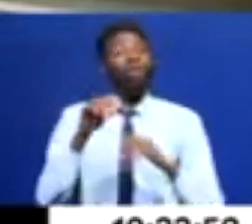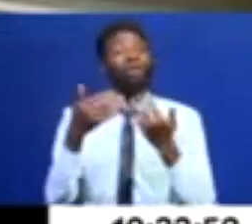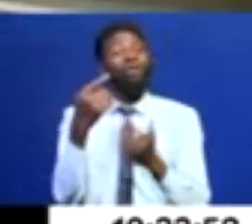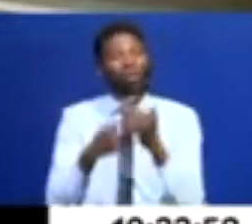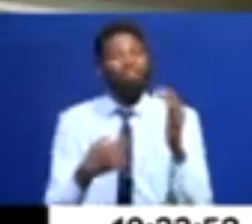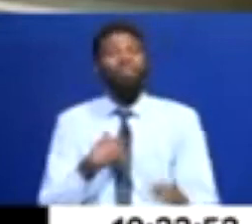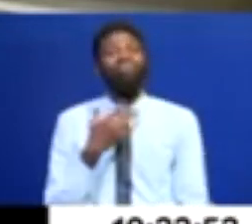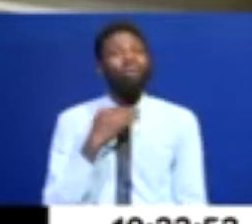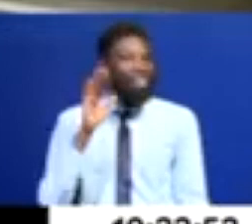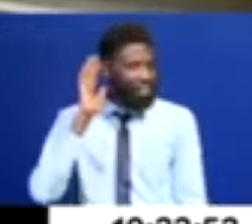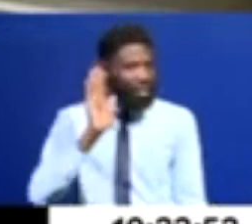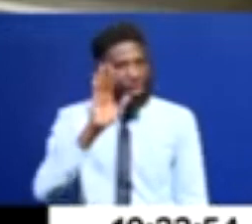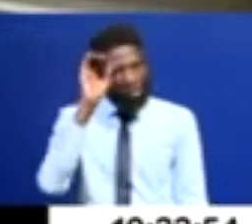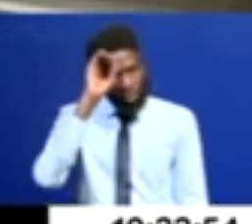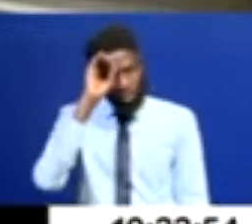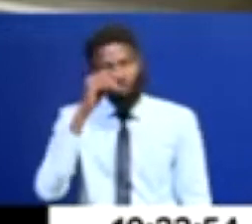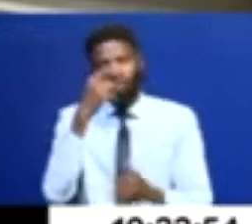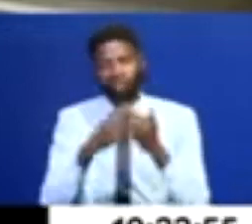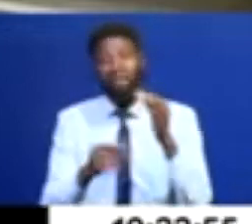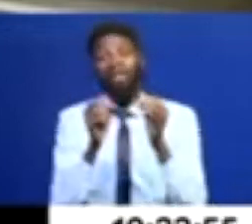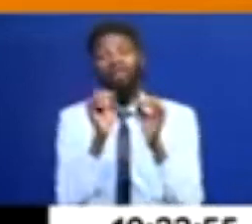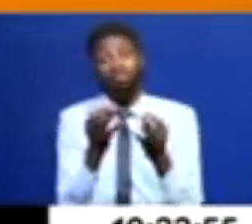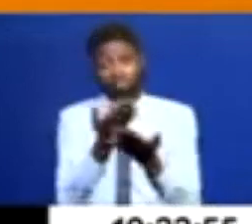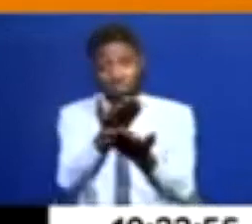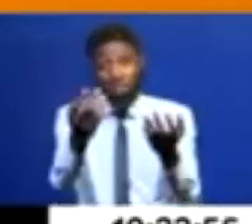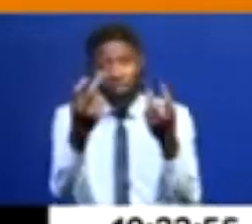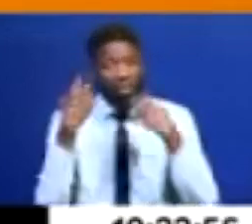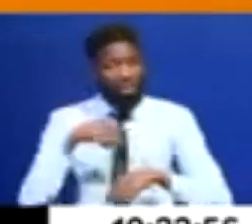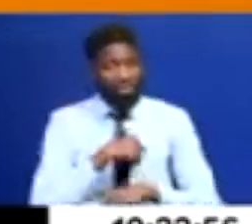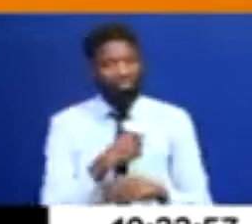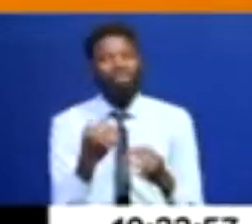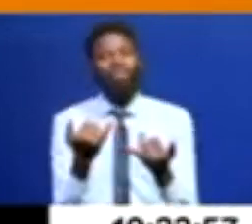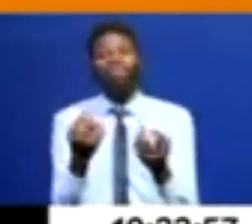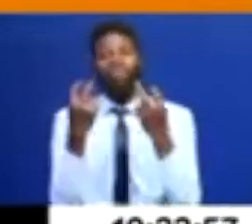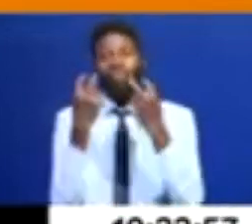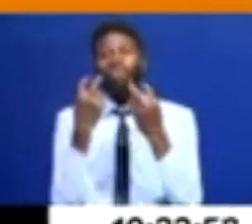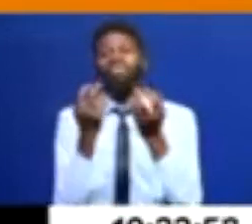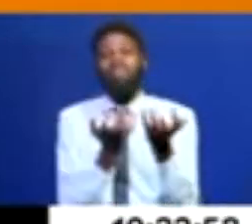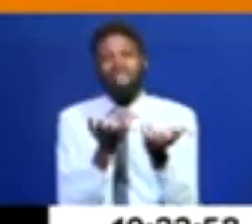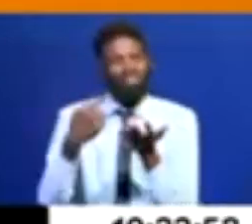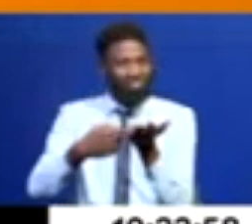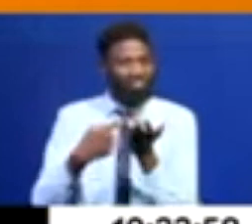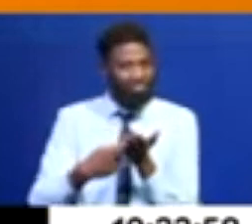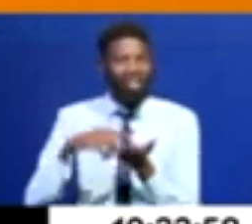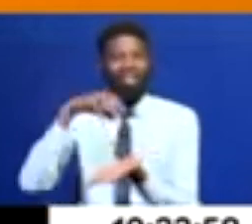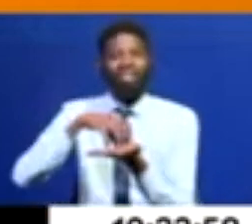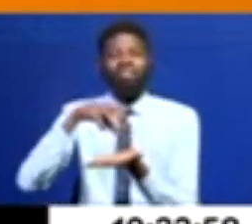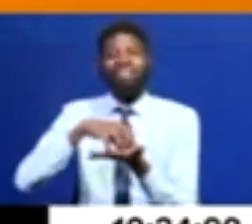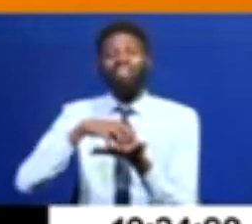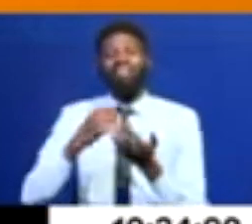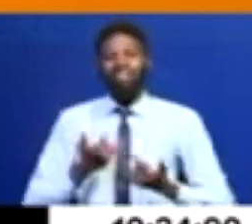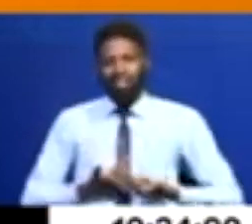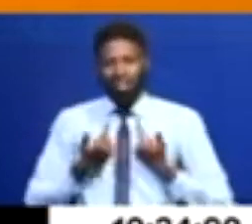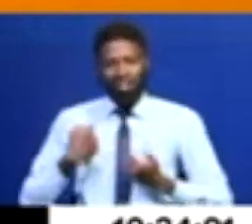I would want to hear your reactions to this. Well, if you're just joining us, you're watching BizCheck live from Broadcasting House. We are discussing the finance bill, among many